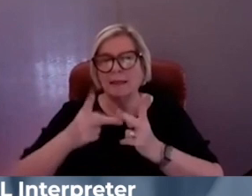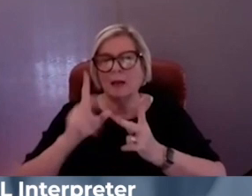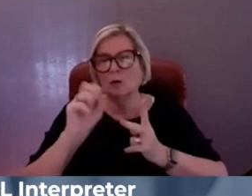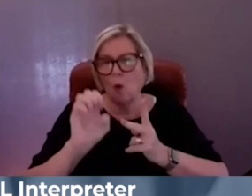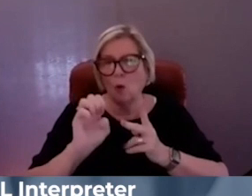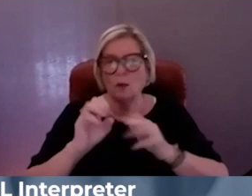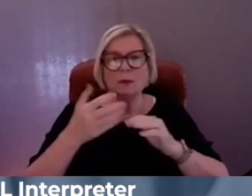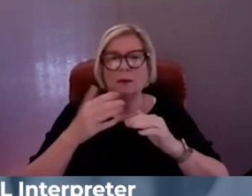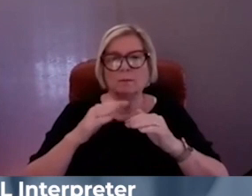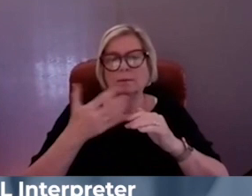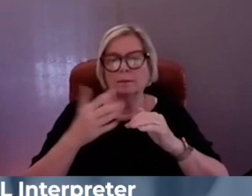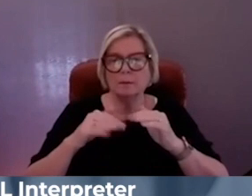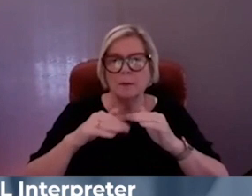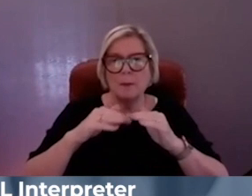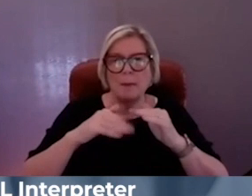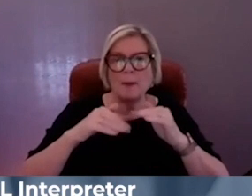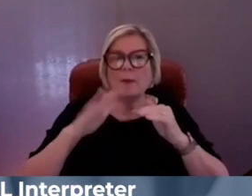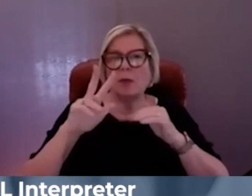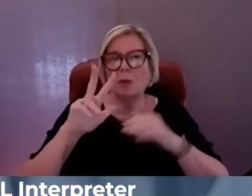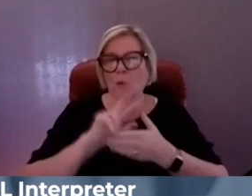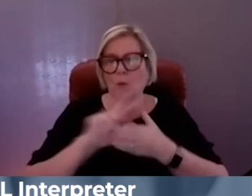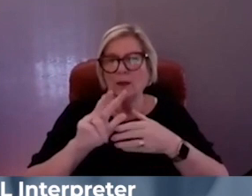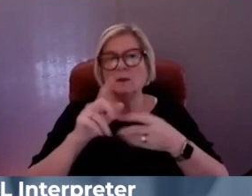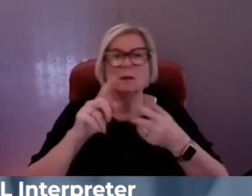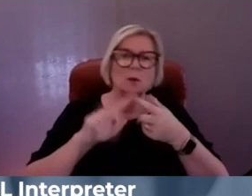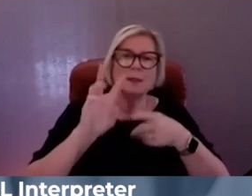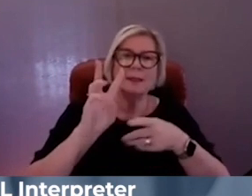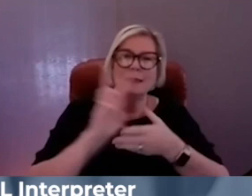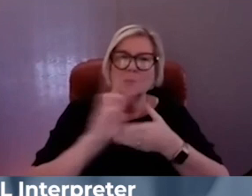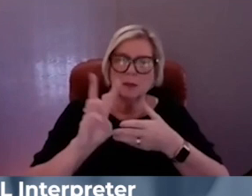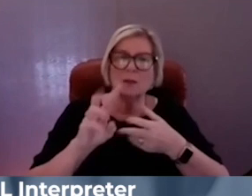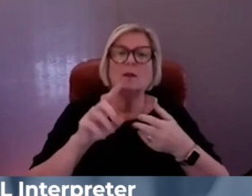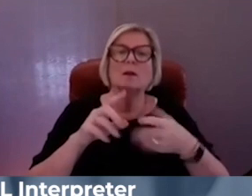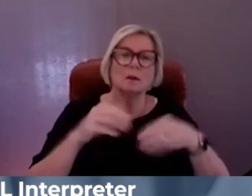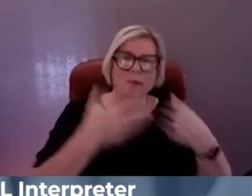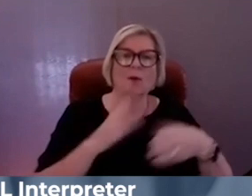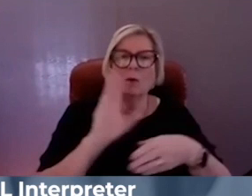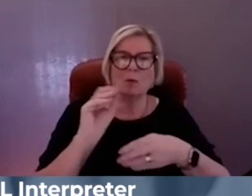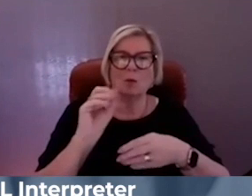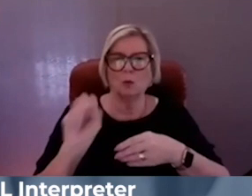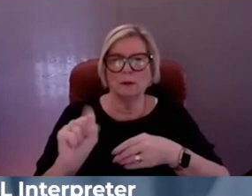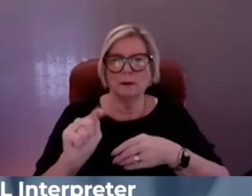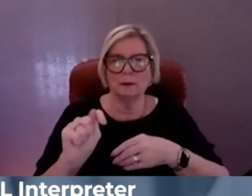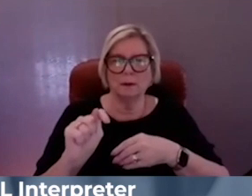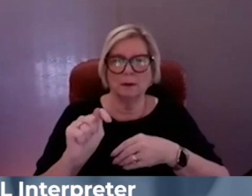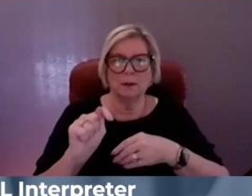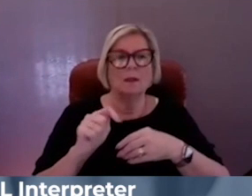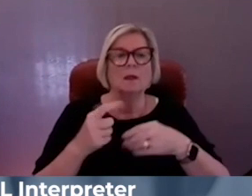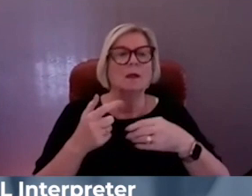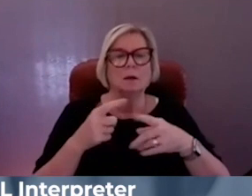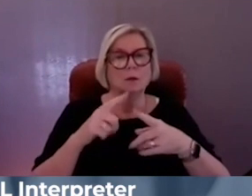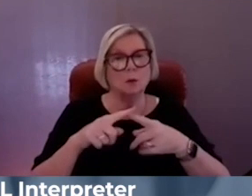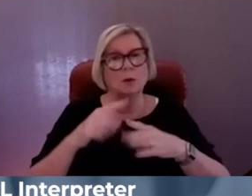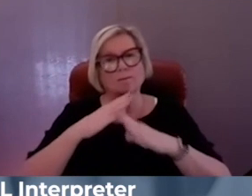that 3 week interval up to 6 weeks to get that boost of immunity. So that is what will be the case. We'll have to see